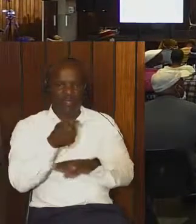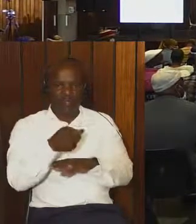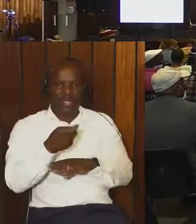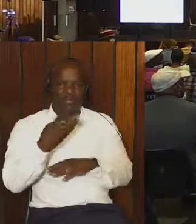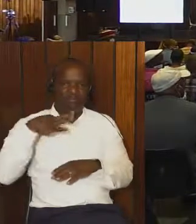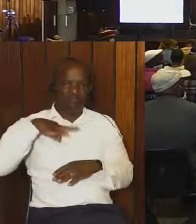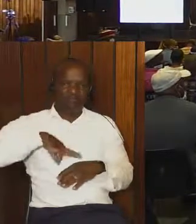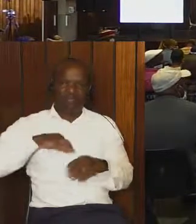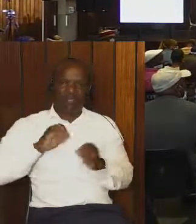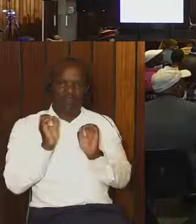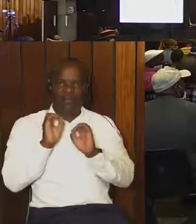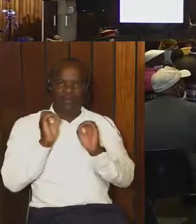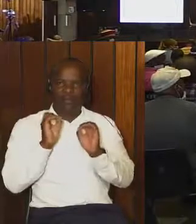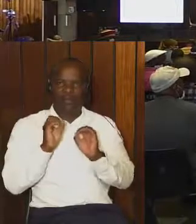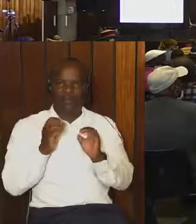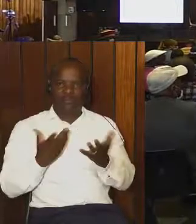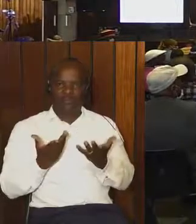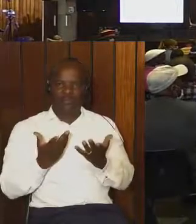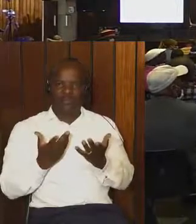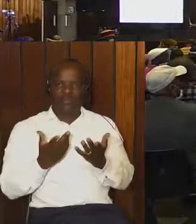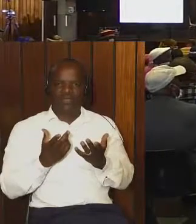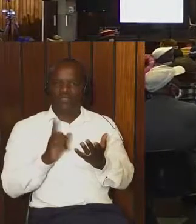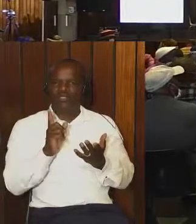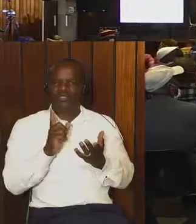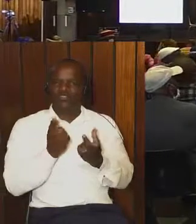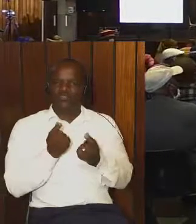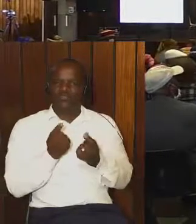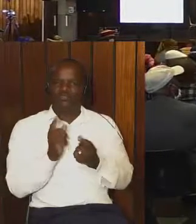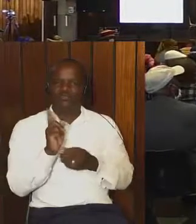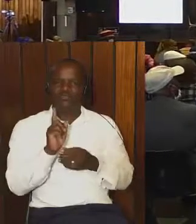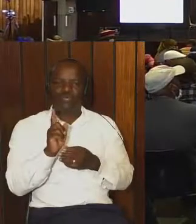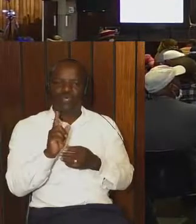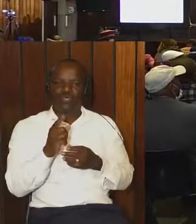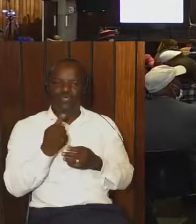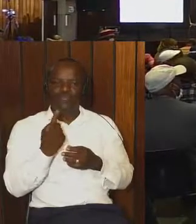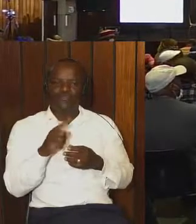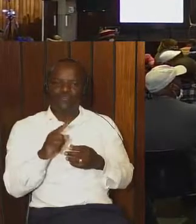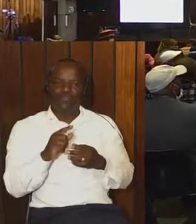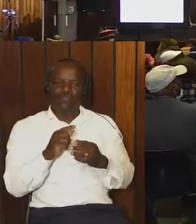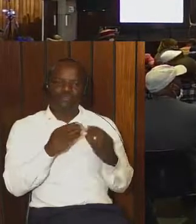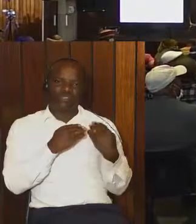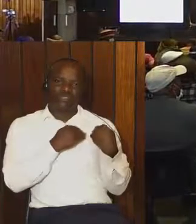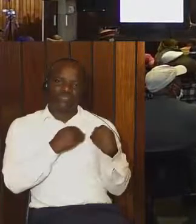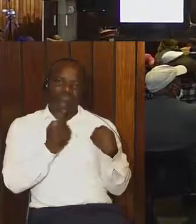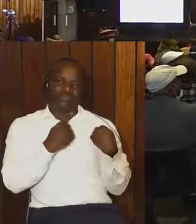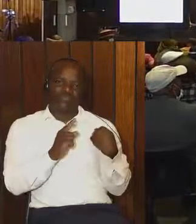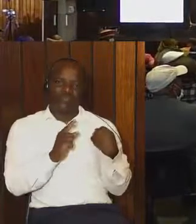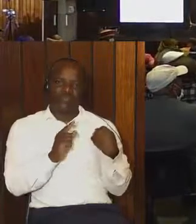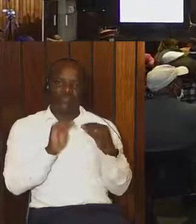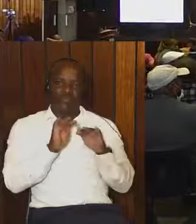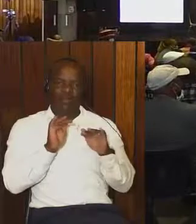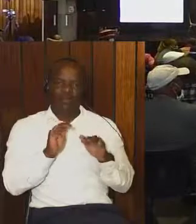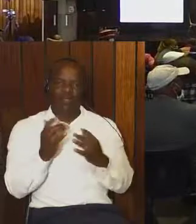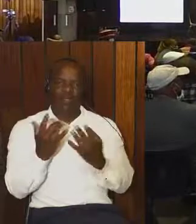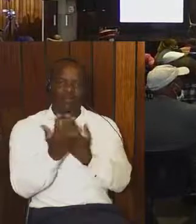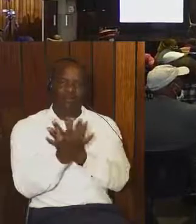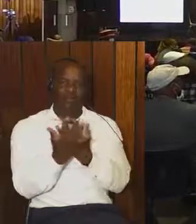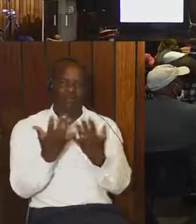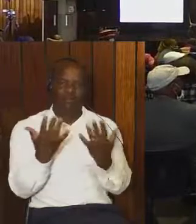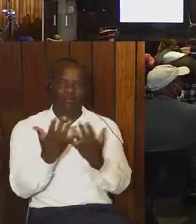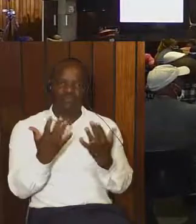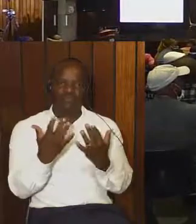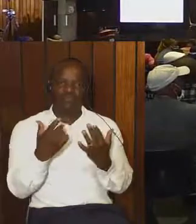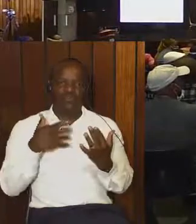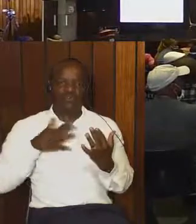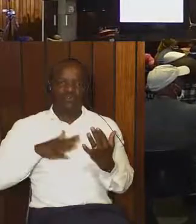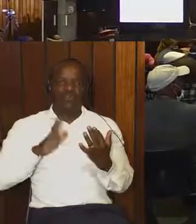And then ke eng ntwe a tlo yetsa mo le mo tseleng gore tsela ele e gone go ba safety for batho. Ne re batlo tseba fo gore re tsamae fana today re tseba gore